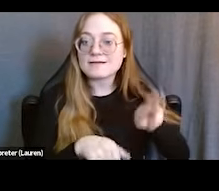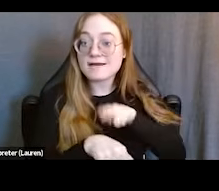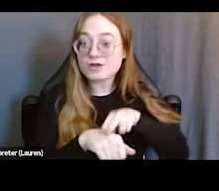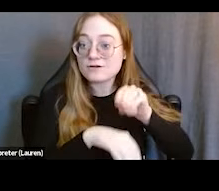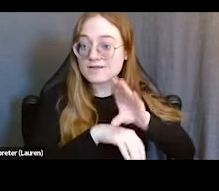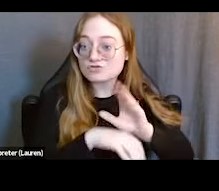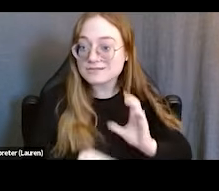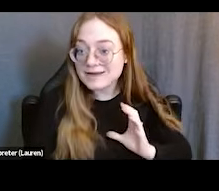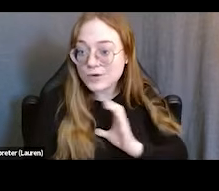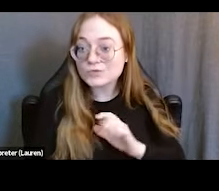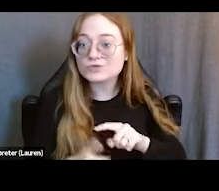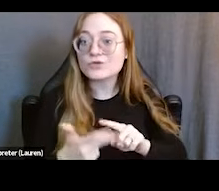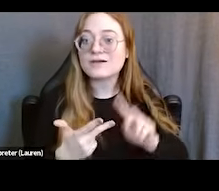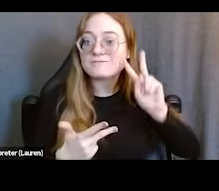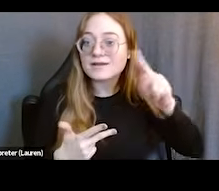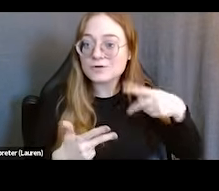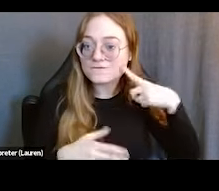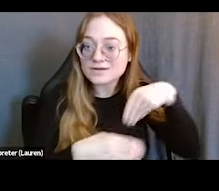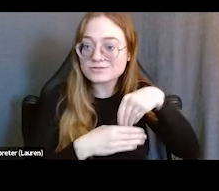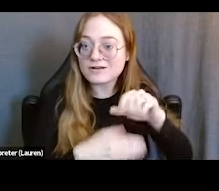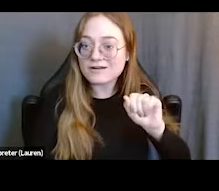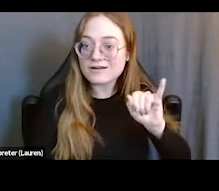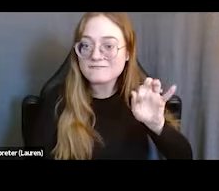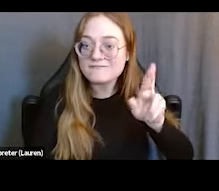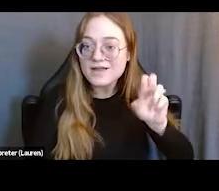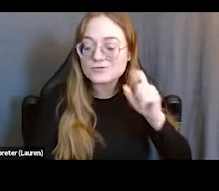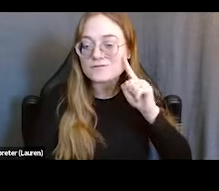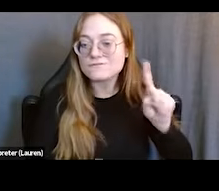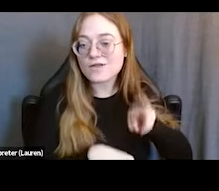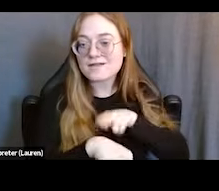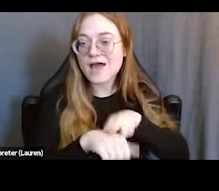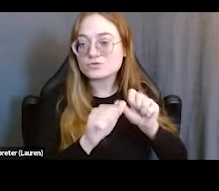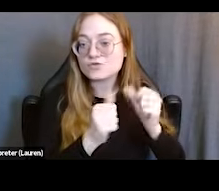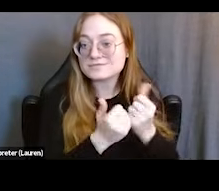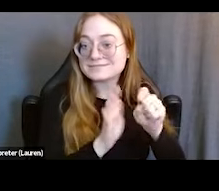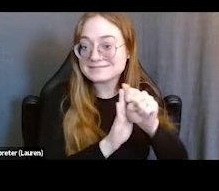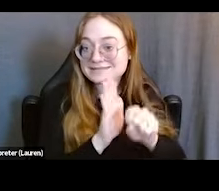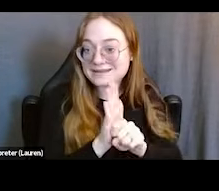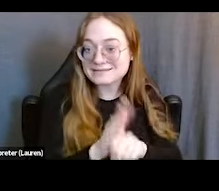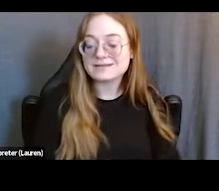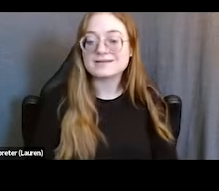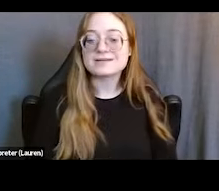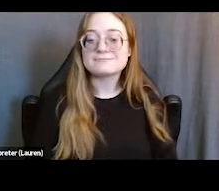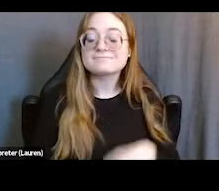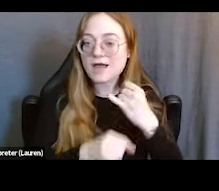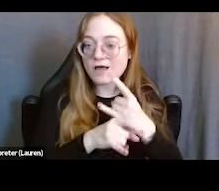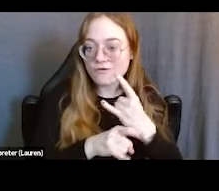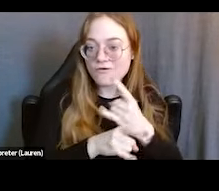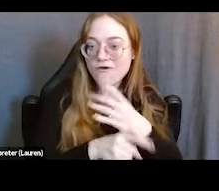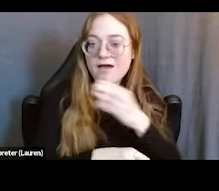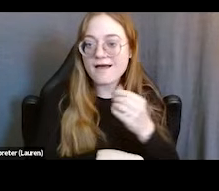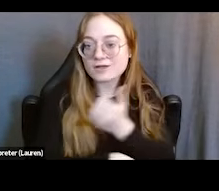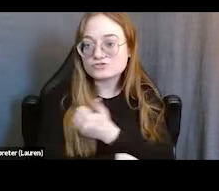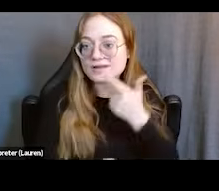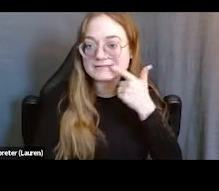Council, Vice President for Internal Affairs for the National Association of State Alcohol and Drug Addiction